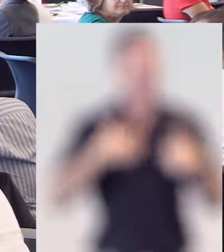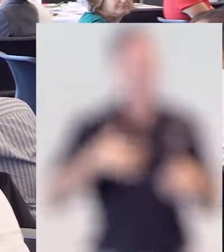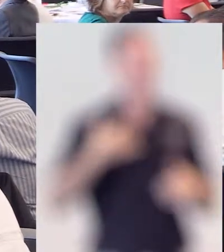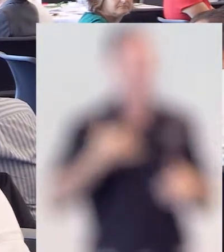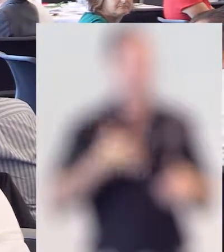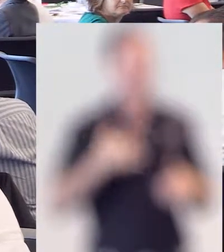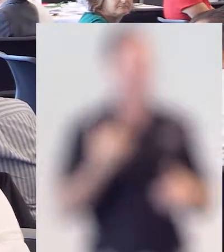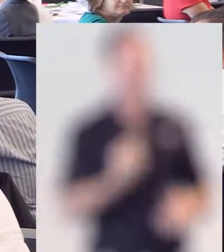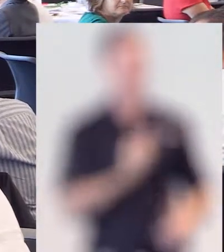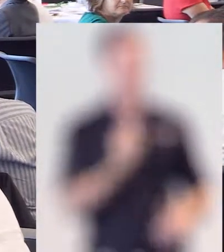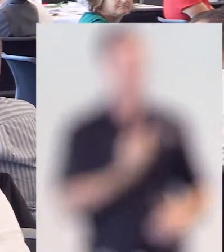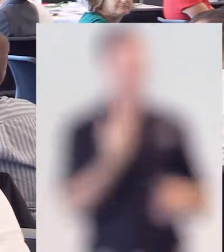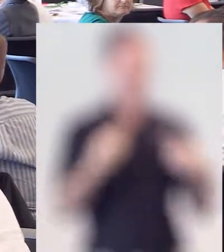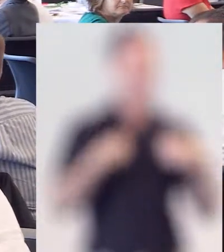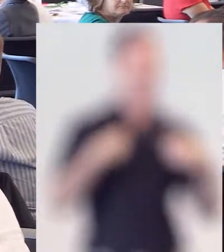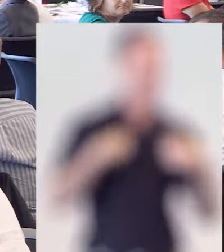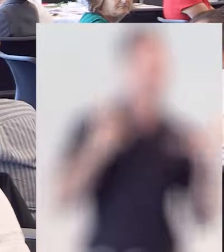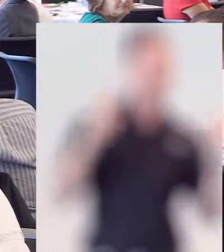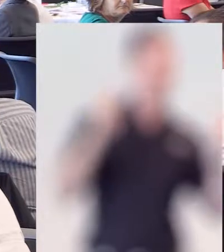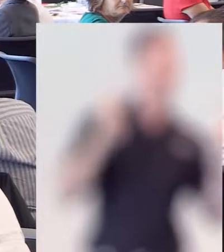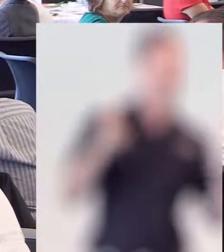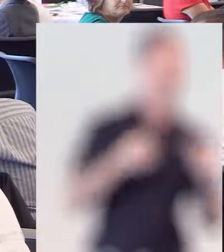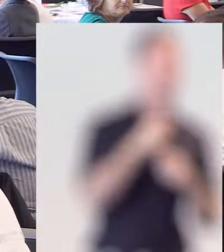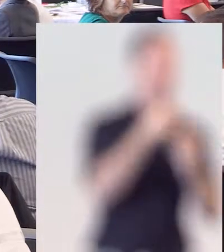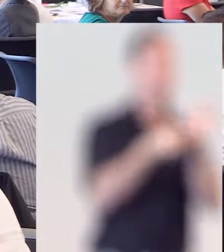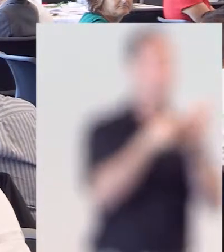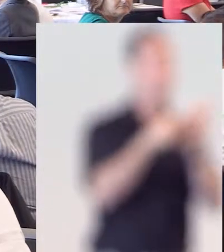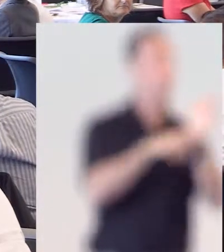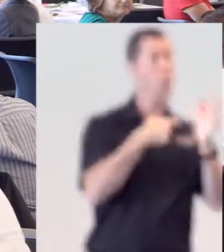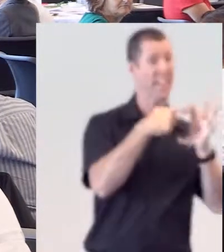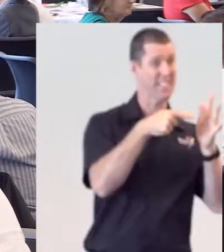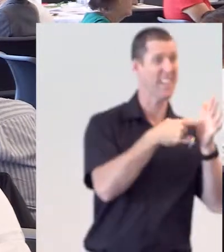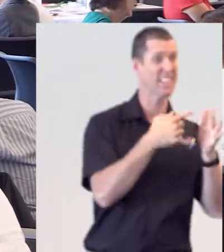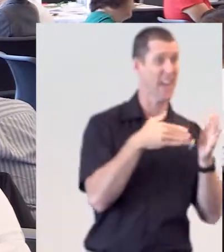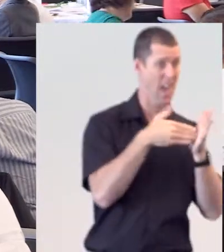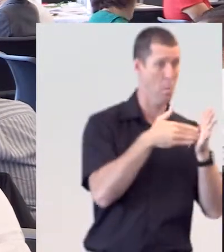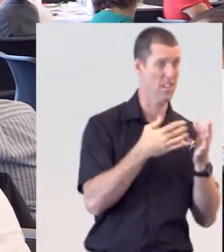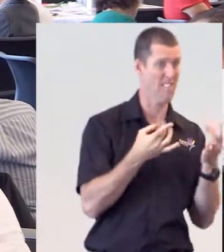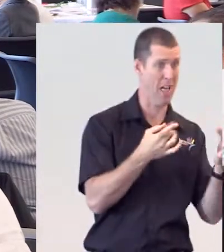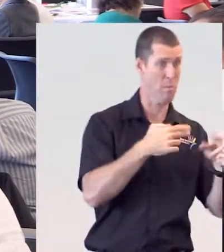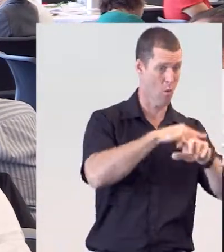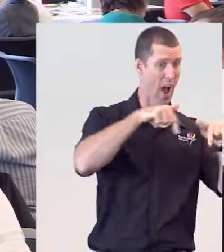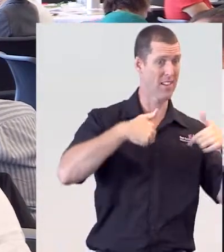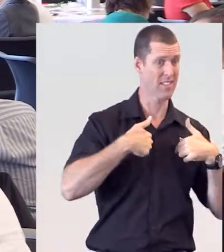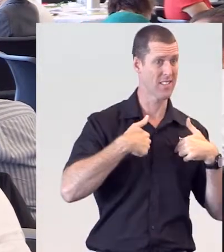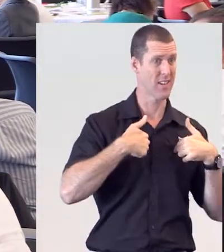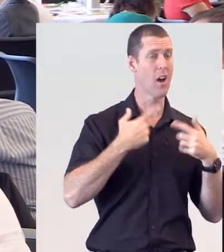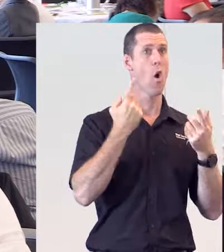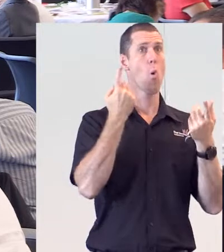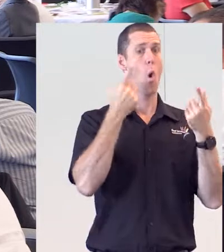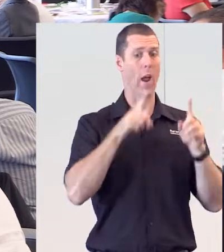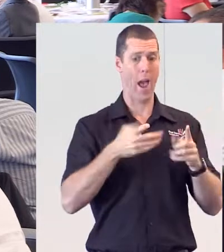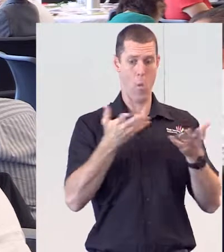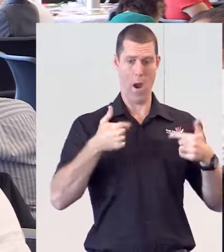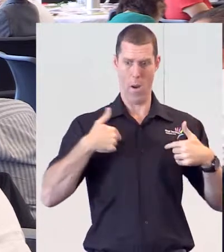as independent businesses? And that toolkit that's been developed is there to help all of us come to terms with where we're at as